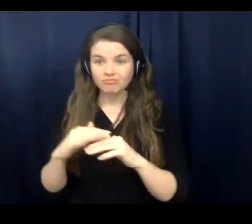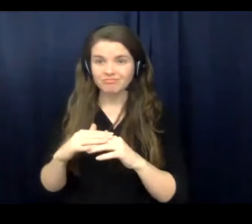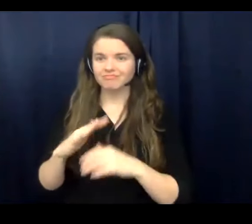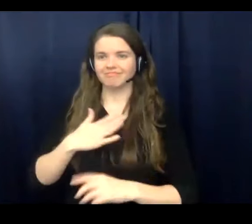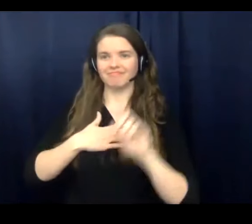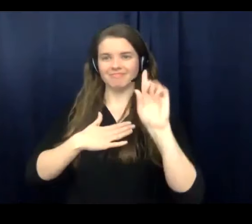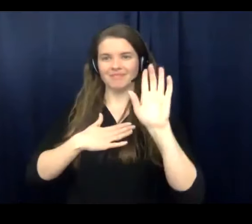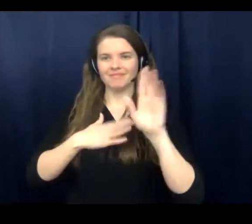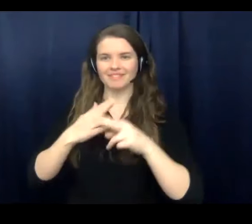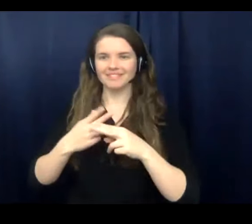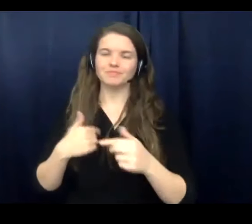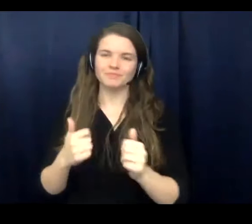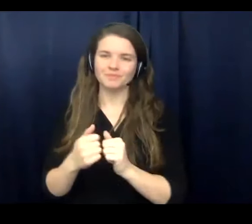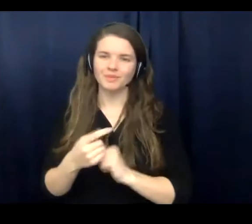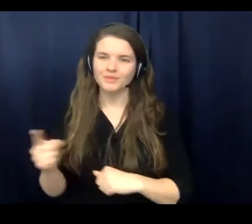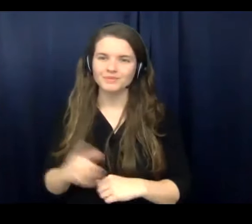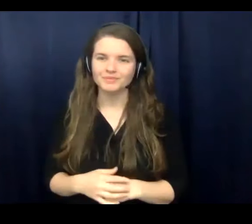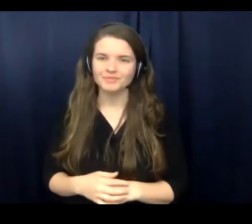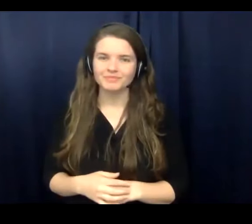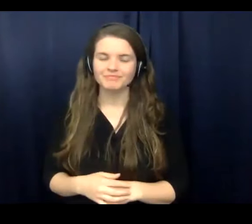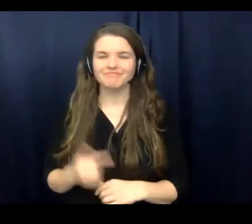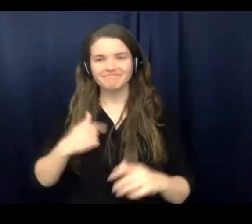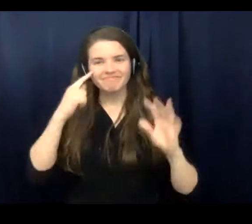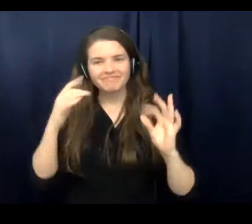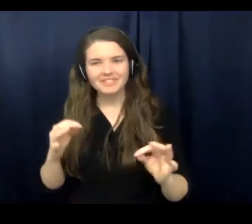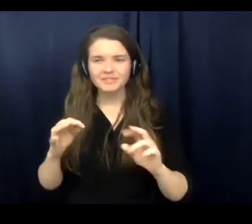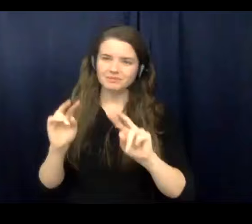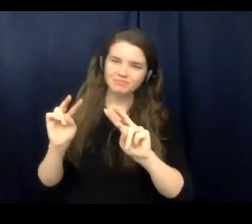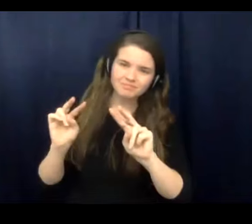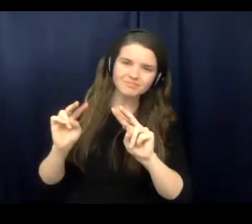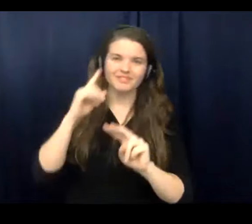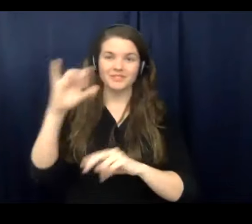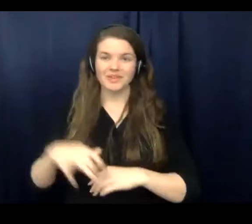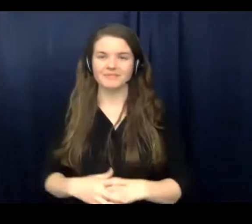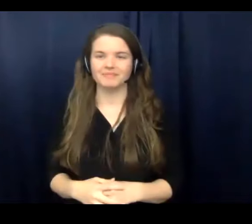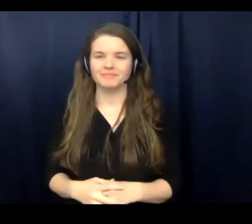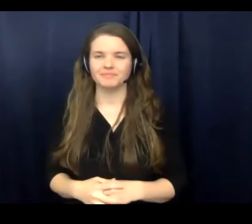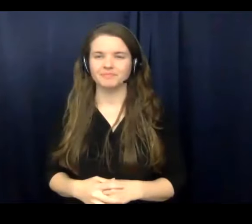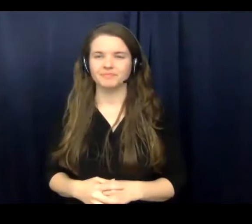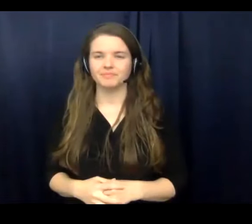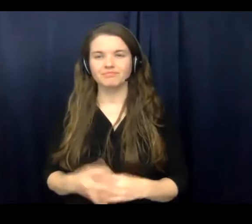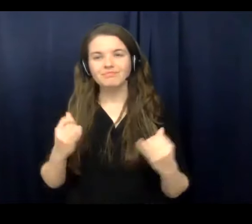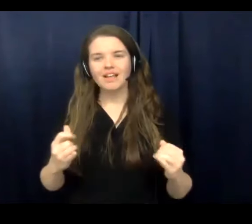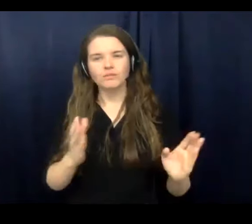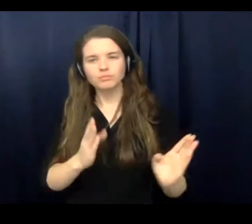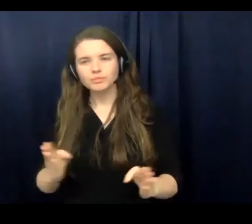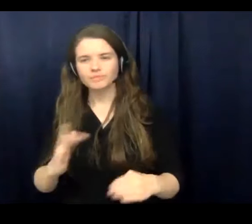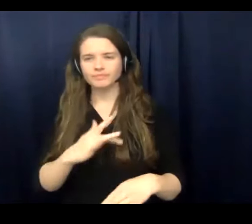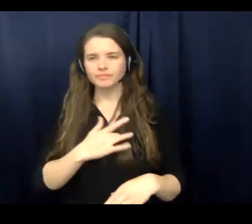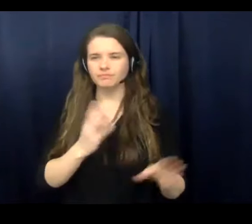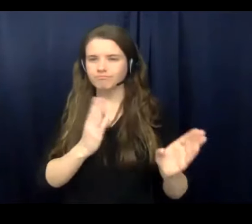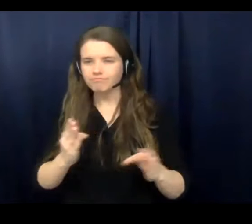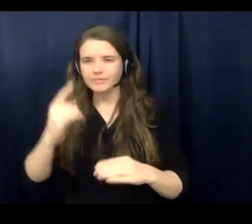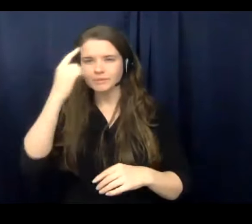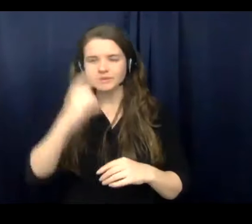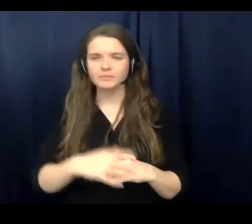you. So I am definitely hoping and praying for that. So as we prepare for our hearts and minds to worship the